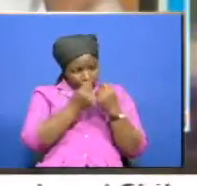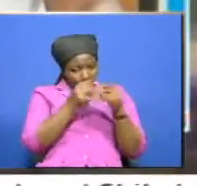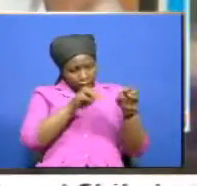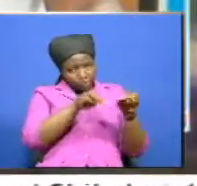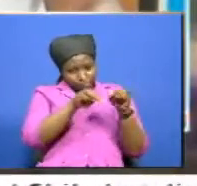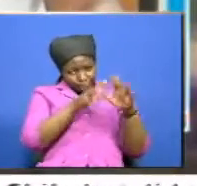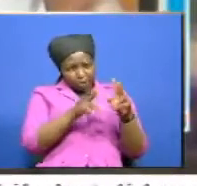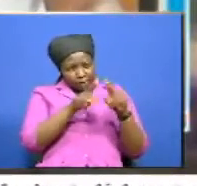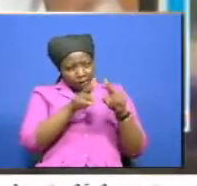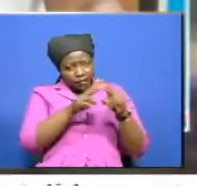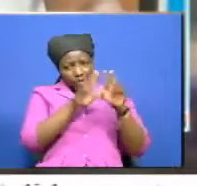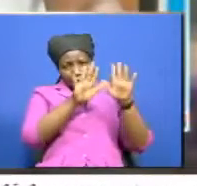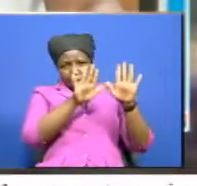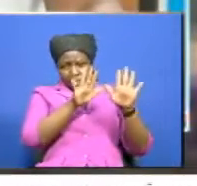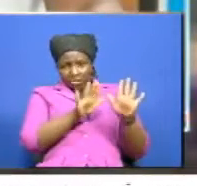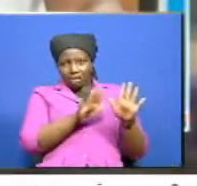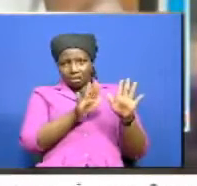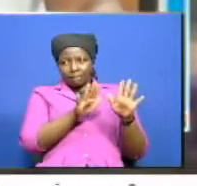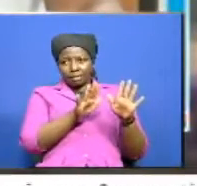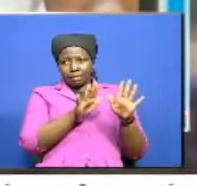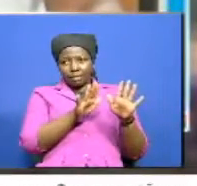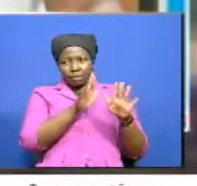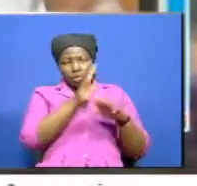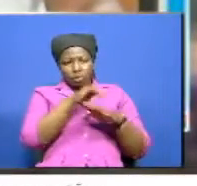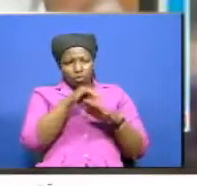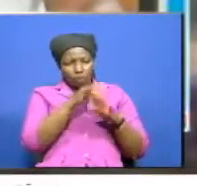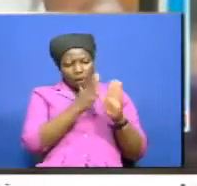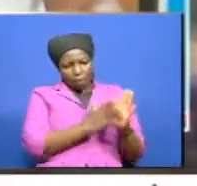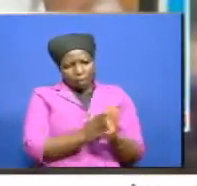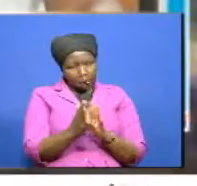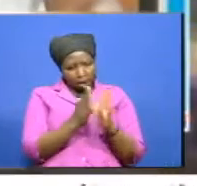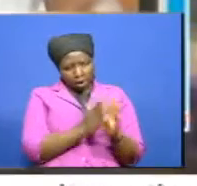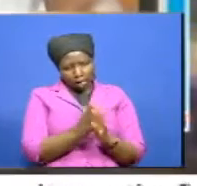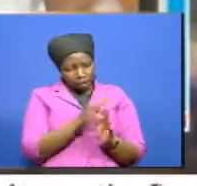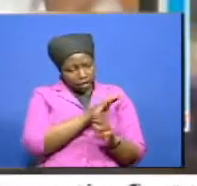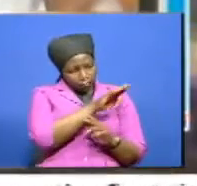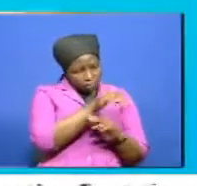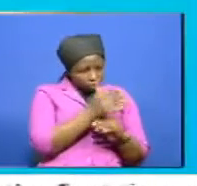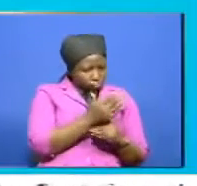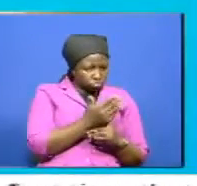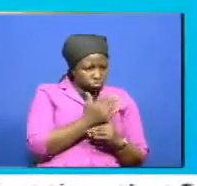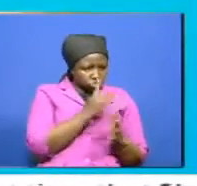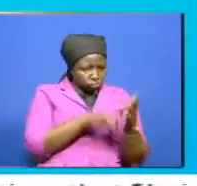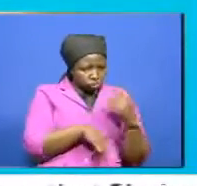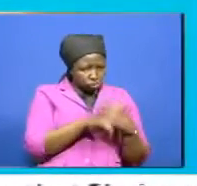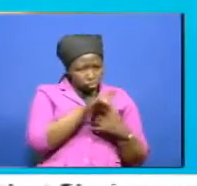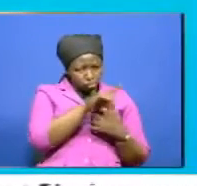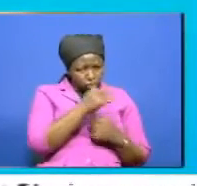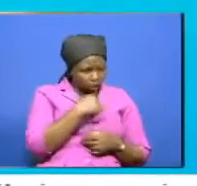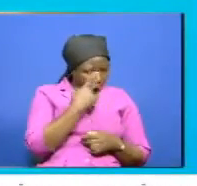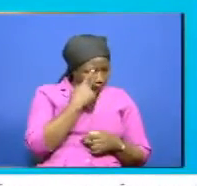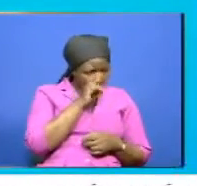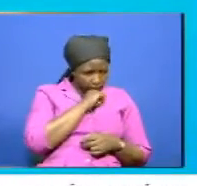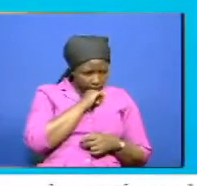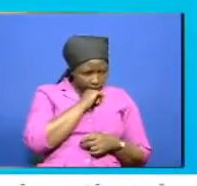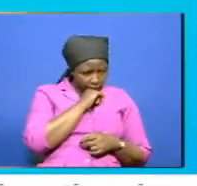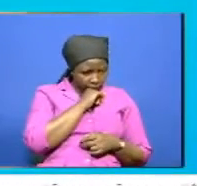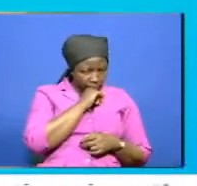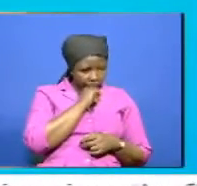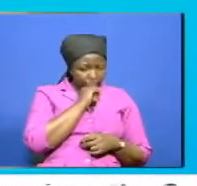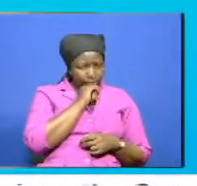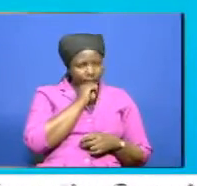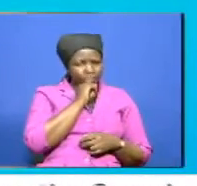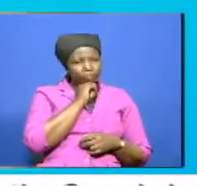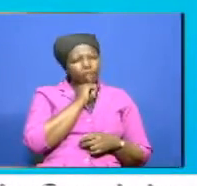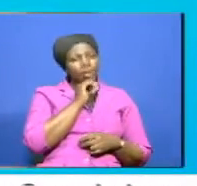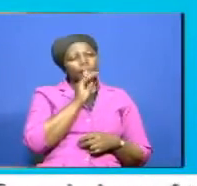a very important cog as far as planning is concerned. From what you have seen and you know, from